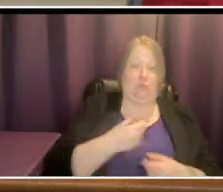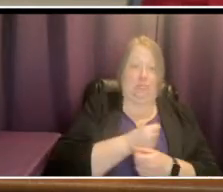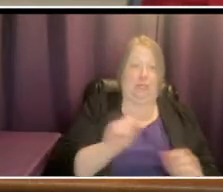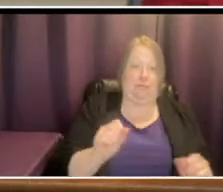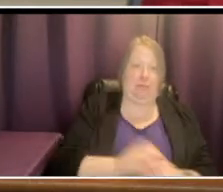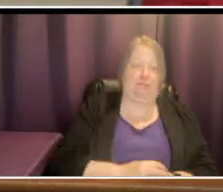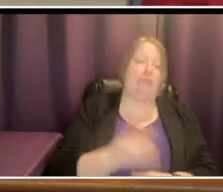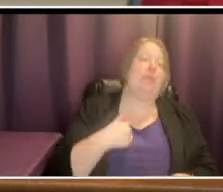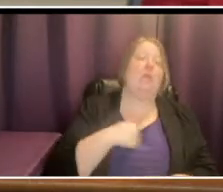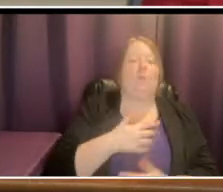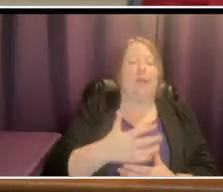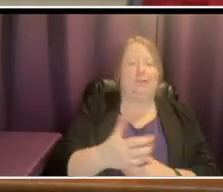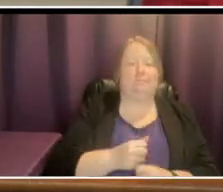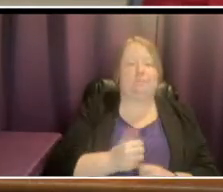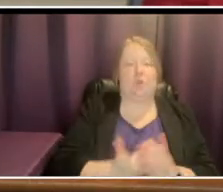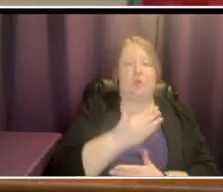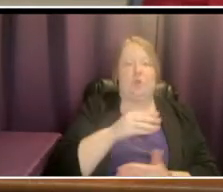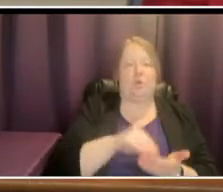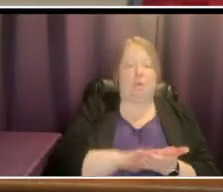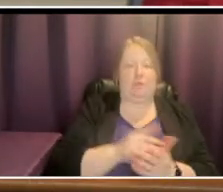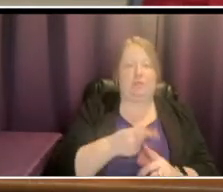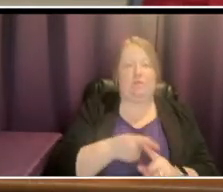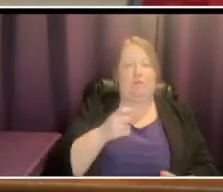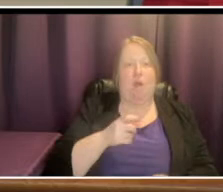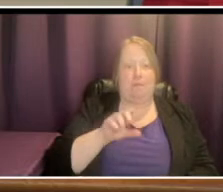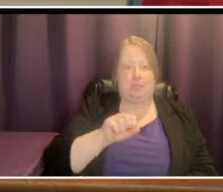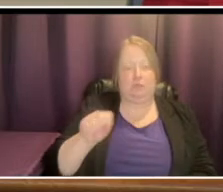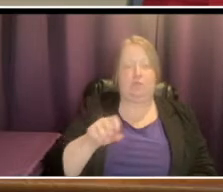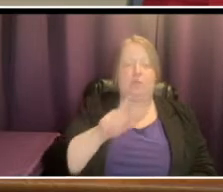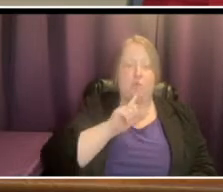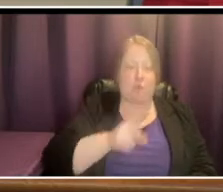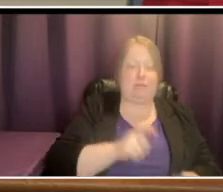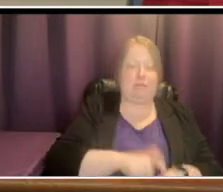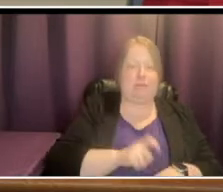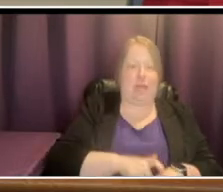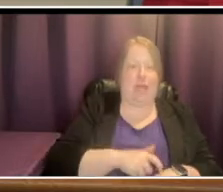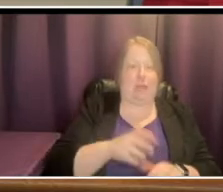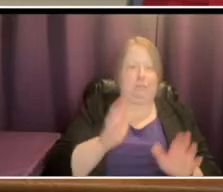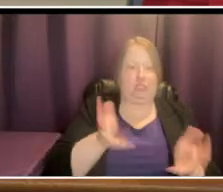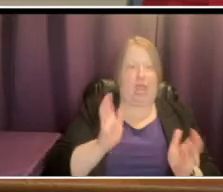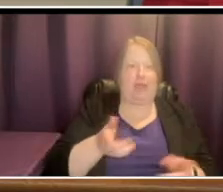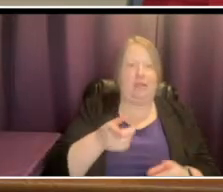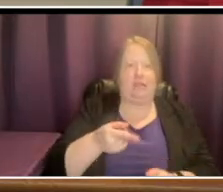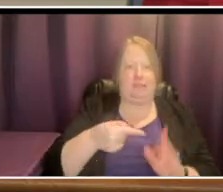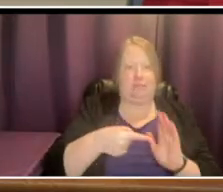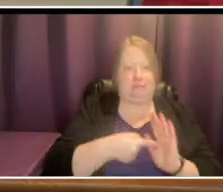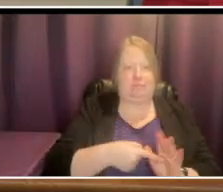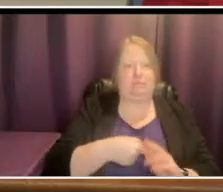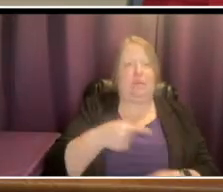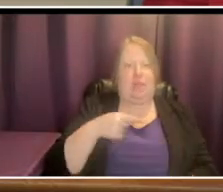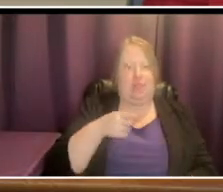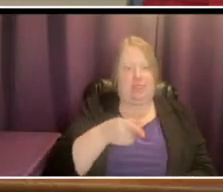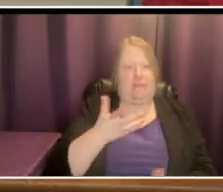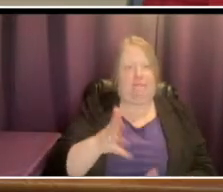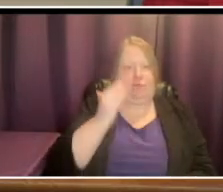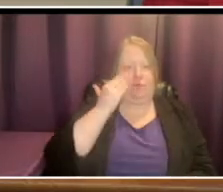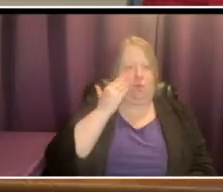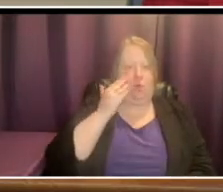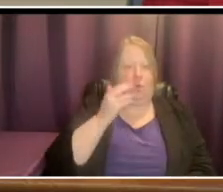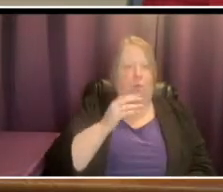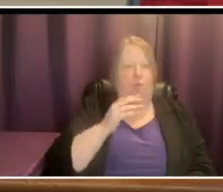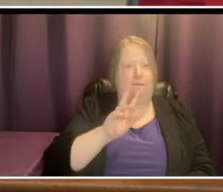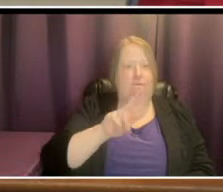from the Secret Service, real-time chats that underscore the threat they knew the vice president would be facing because of the